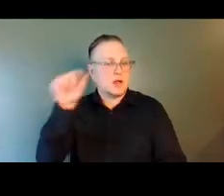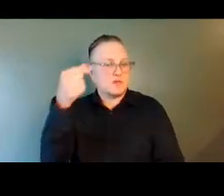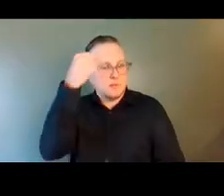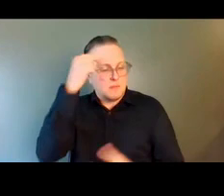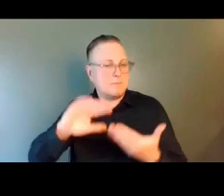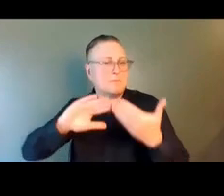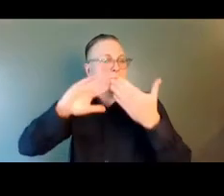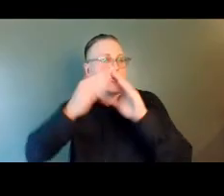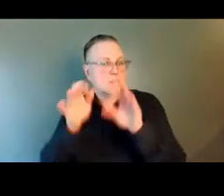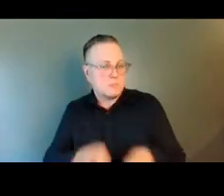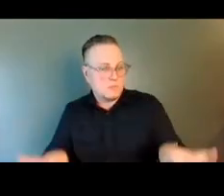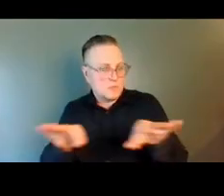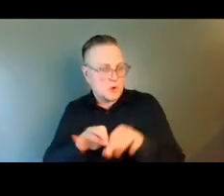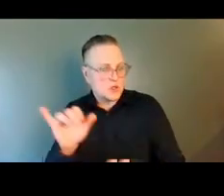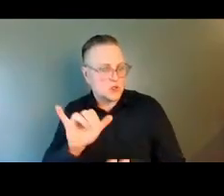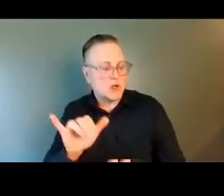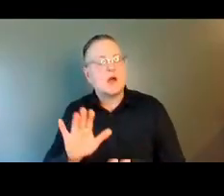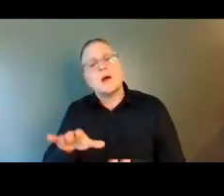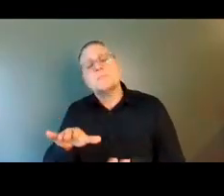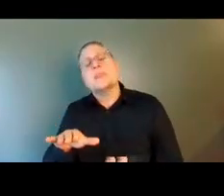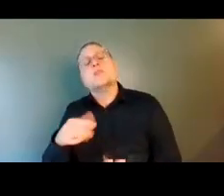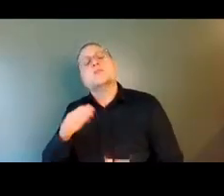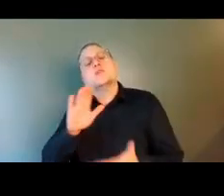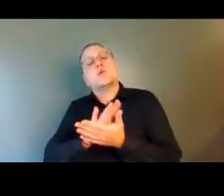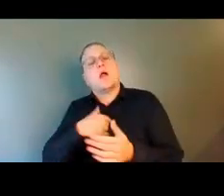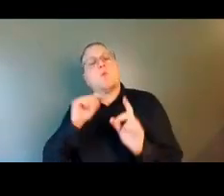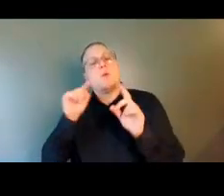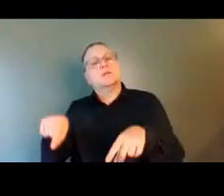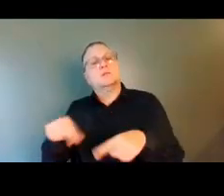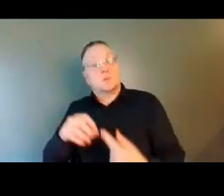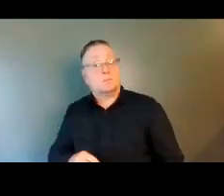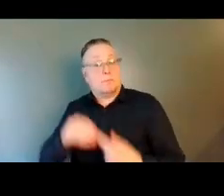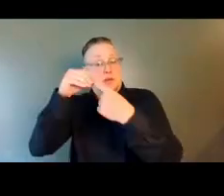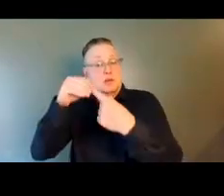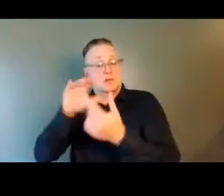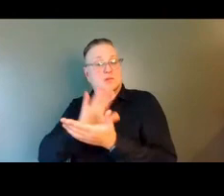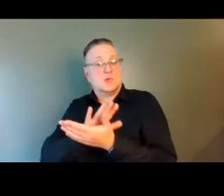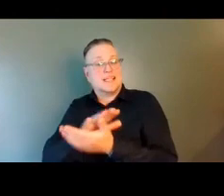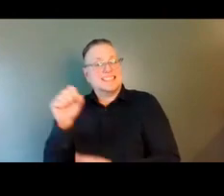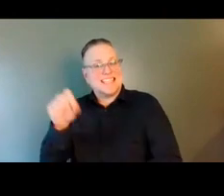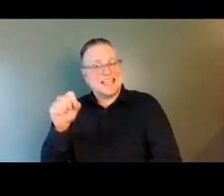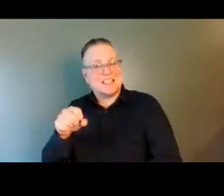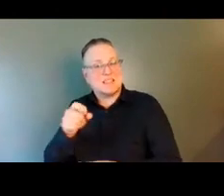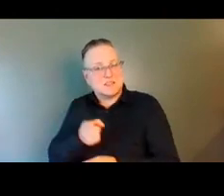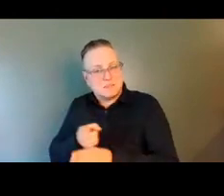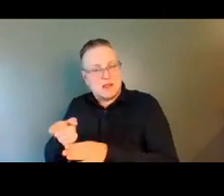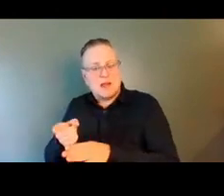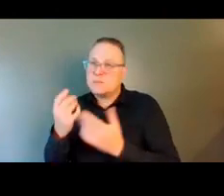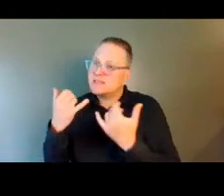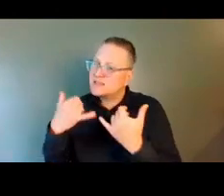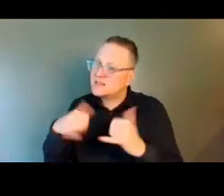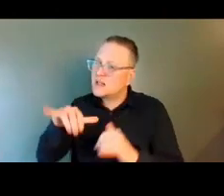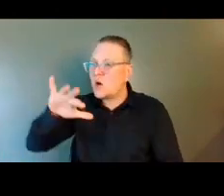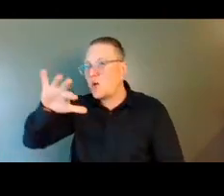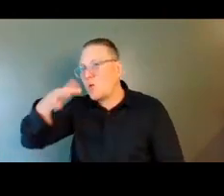were attending were specialized schools, they still were quasi-covered under the state and local